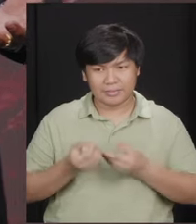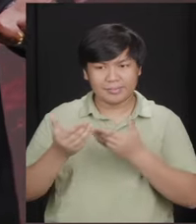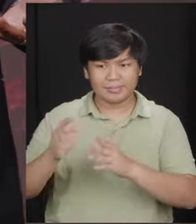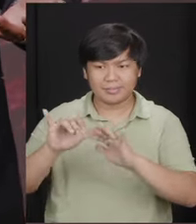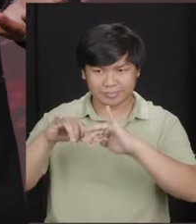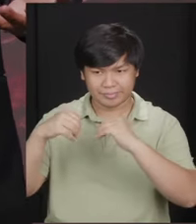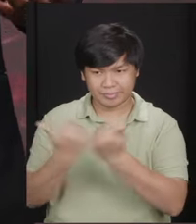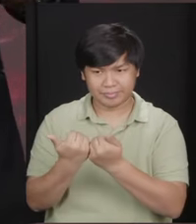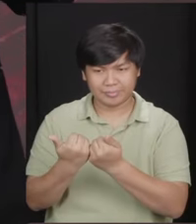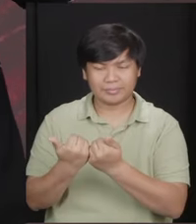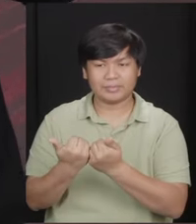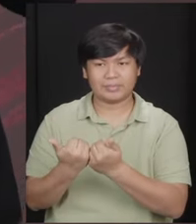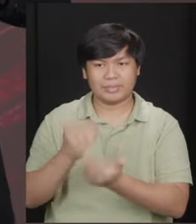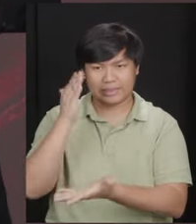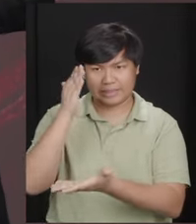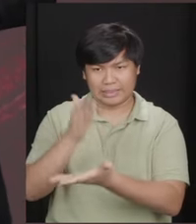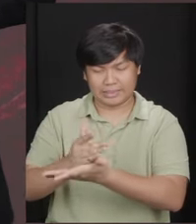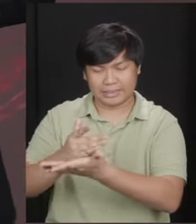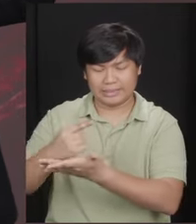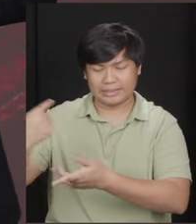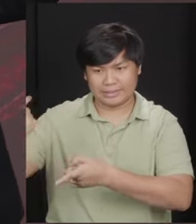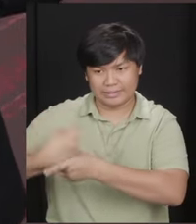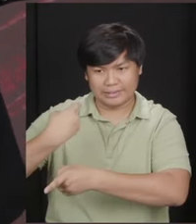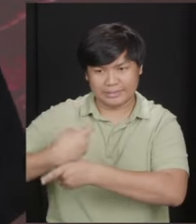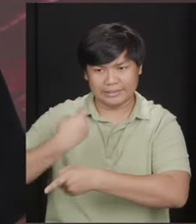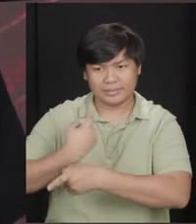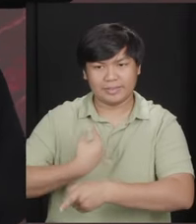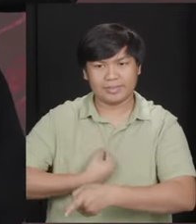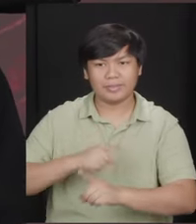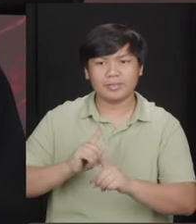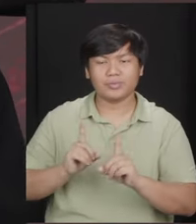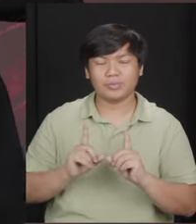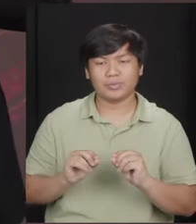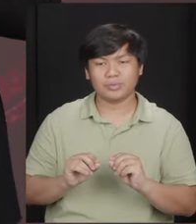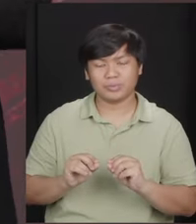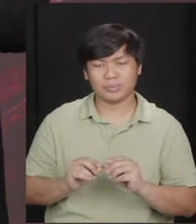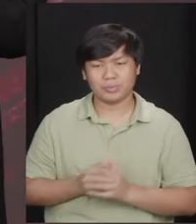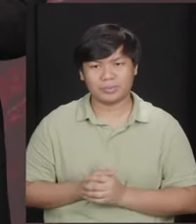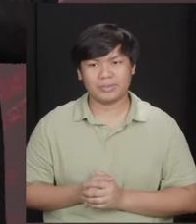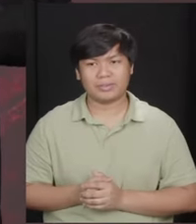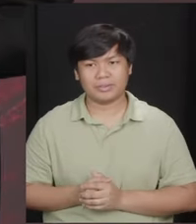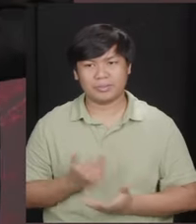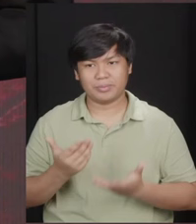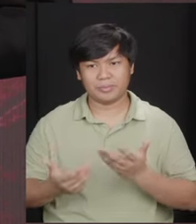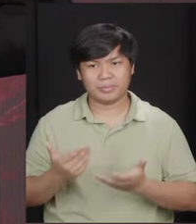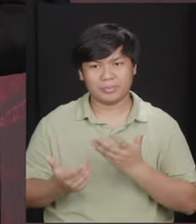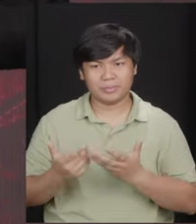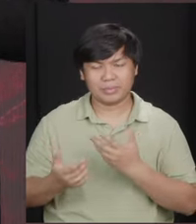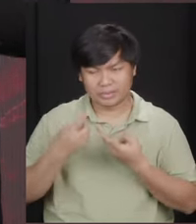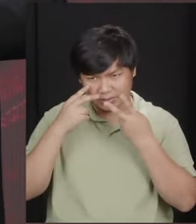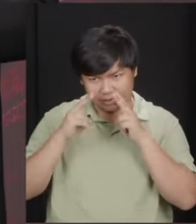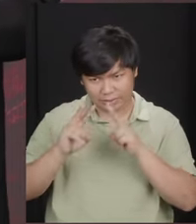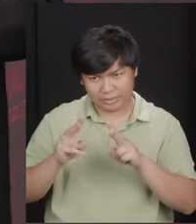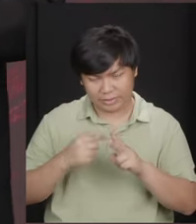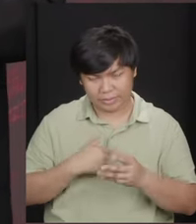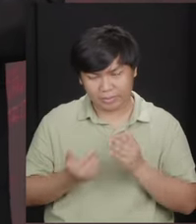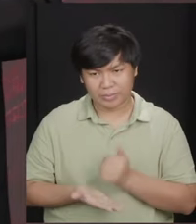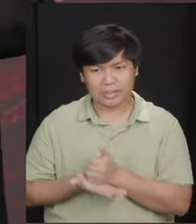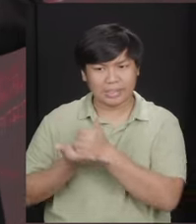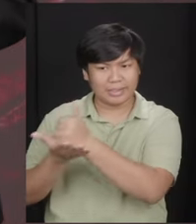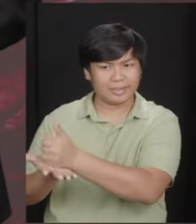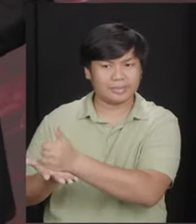office and start criticizing me and looking at what I've not done and maybe even recognize my